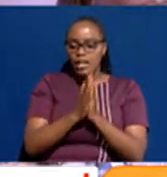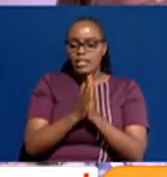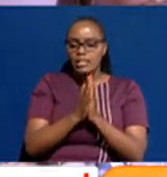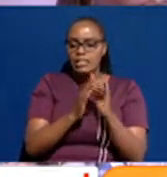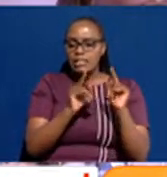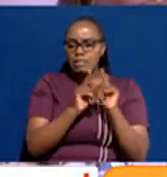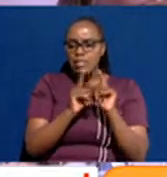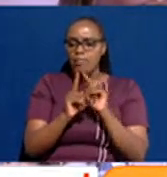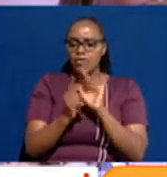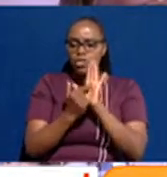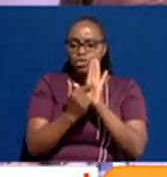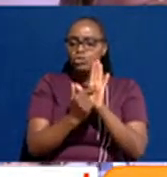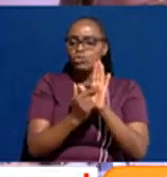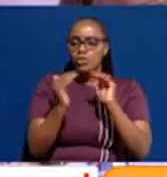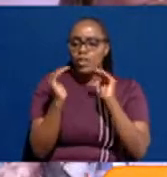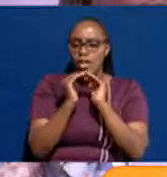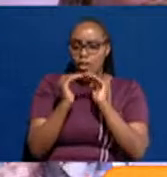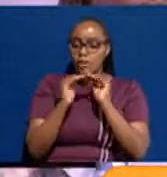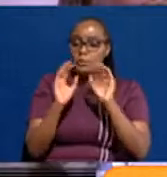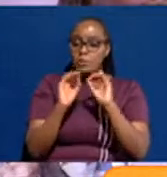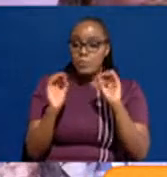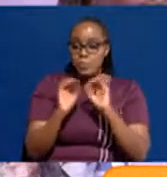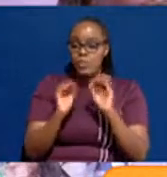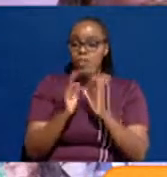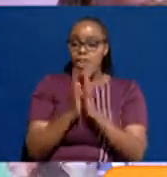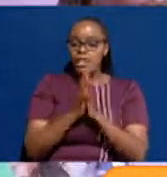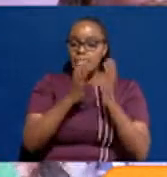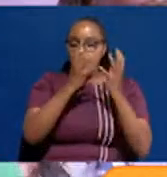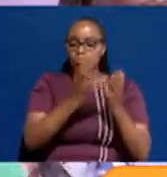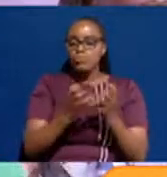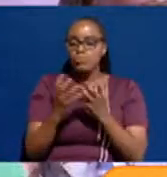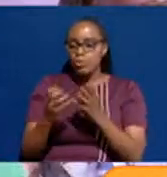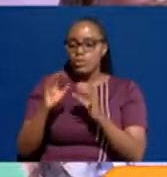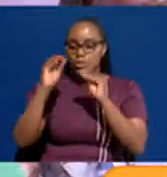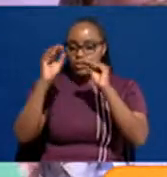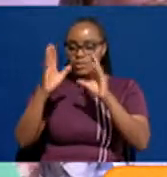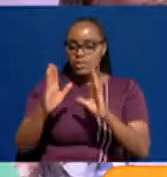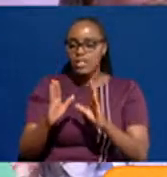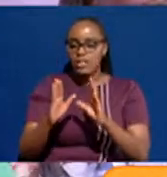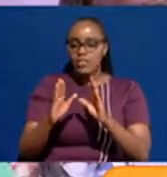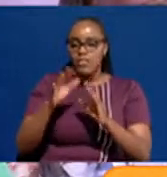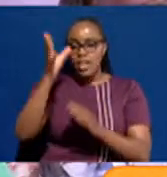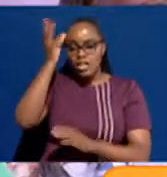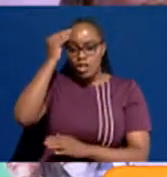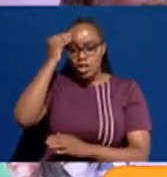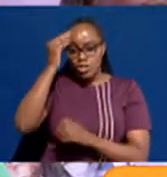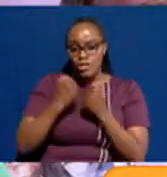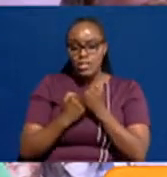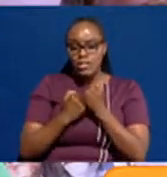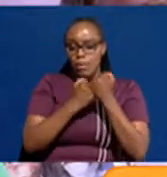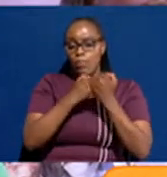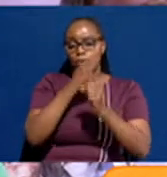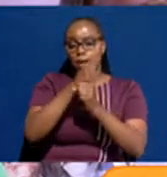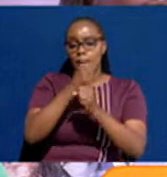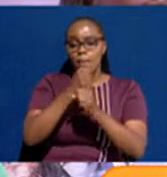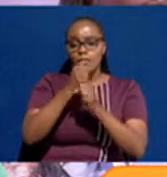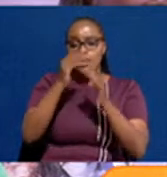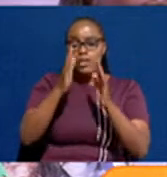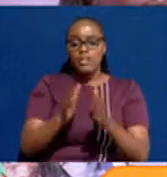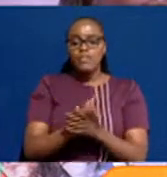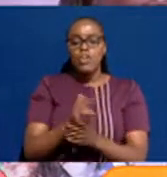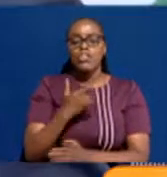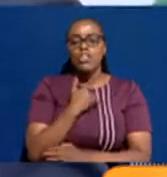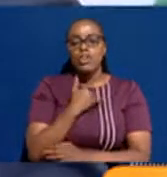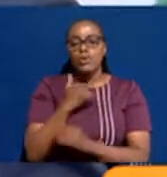exacerbate inequities, and exploit teachers and education support personnel. The